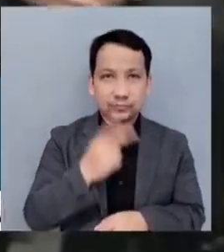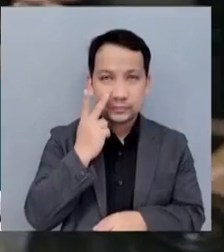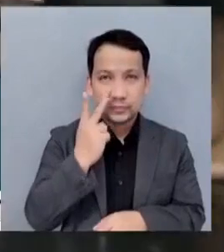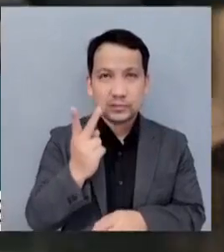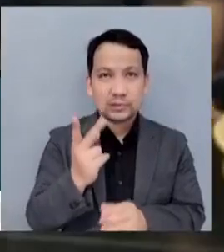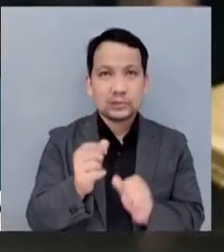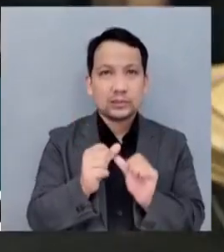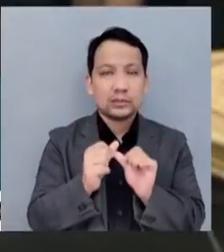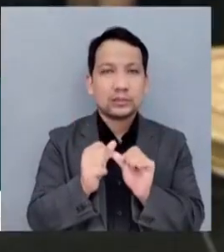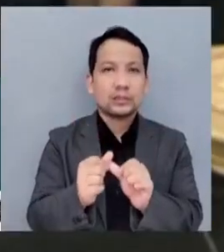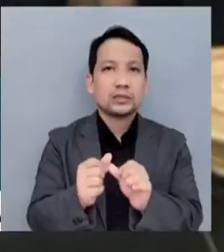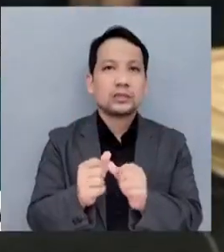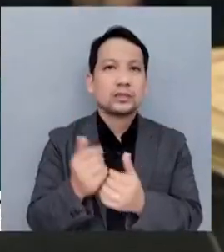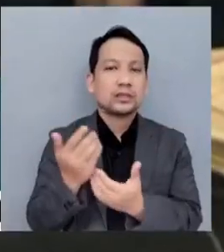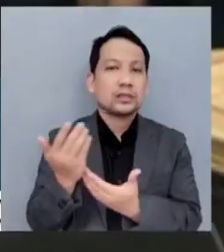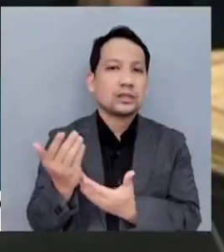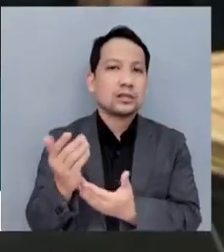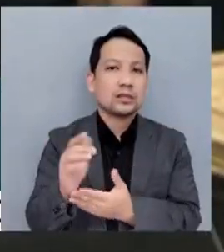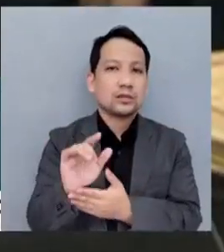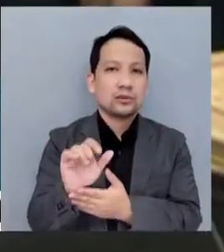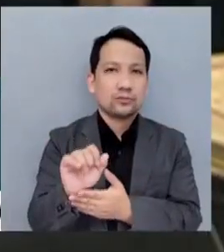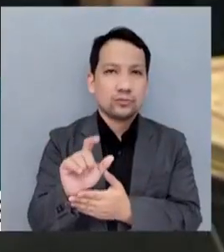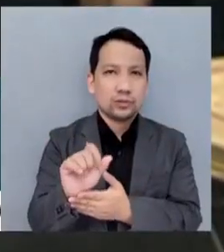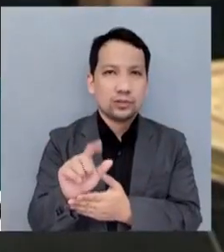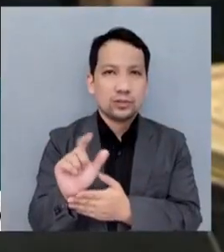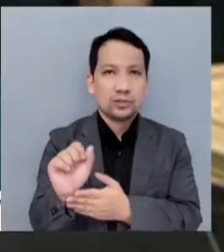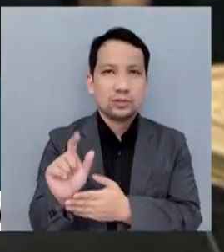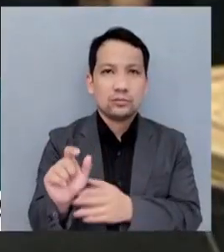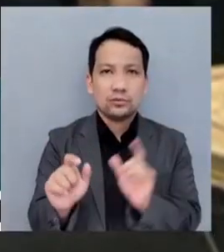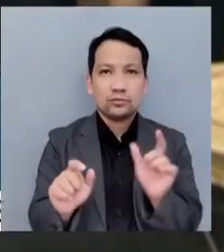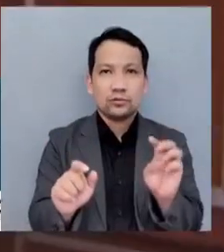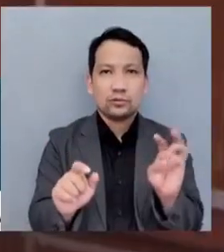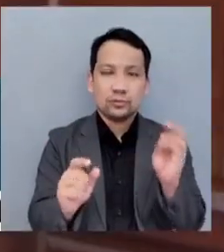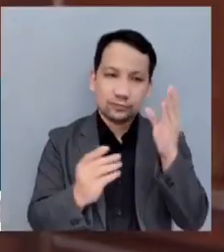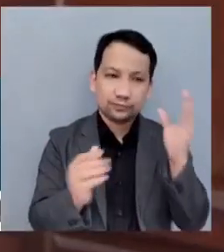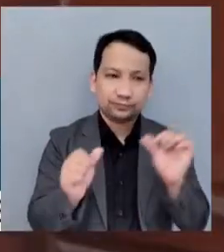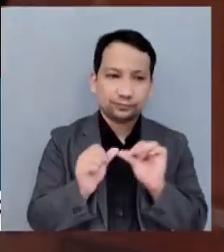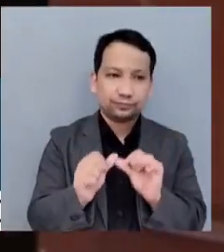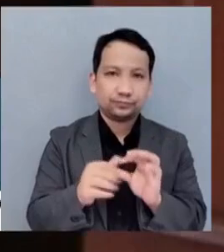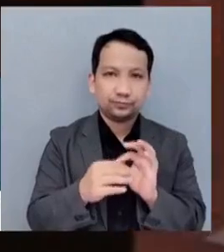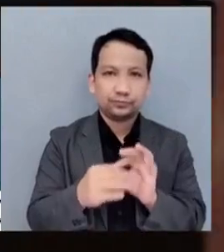outsourcing industry. From 2011 to 2016,